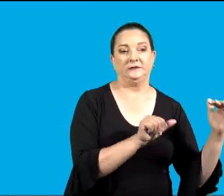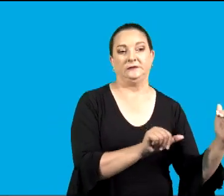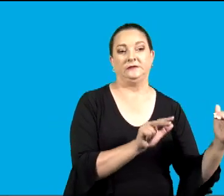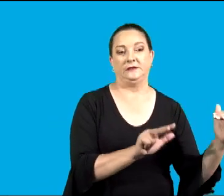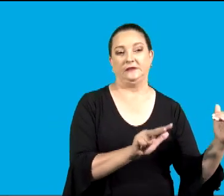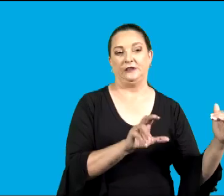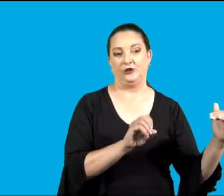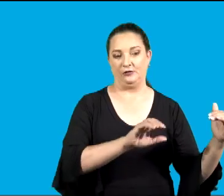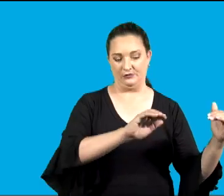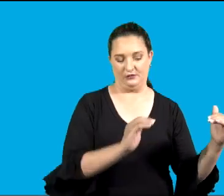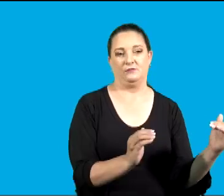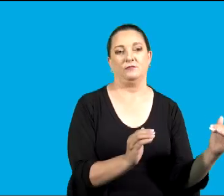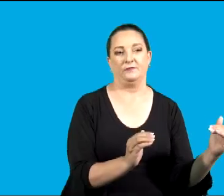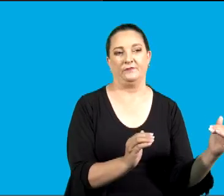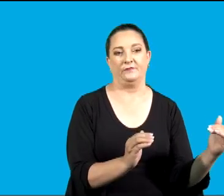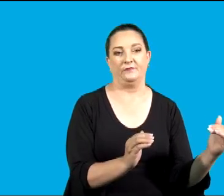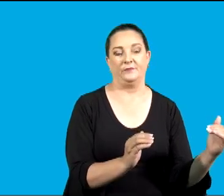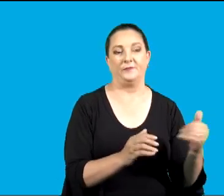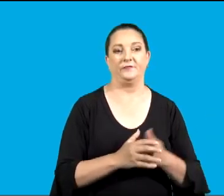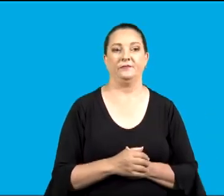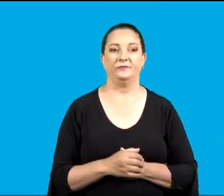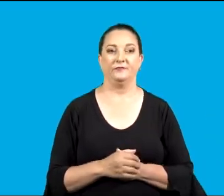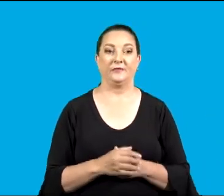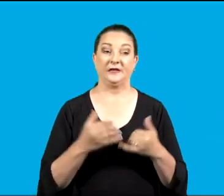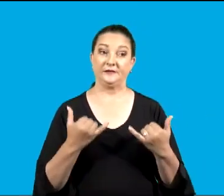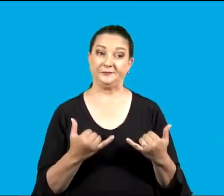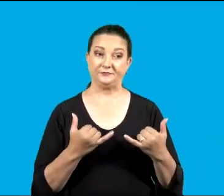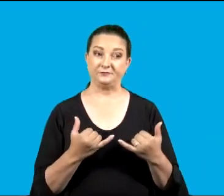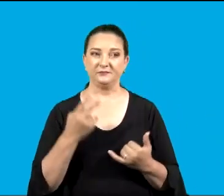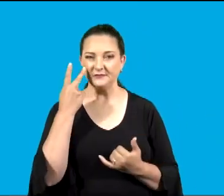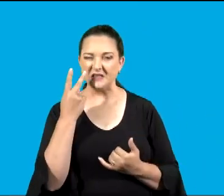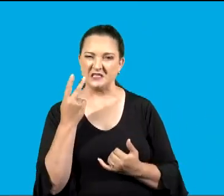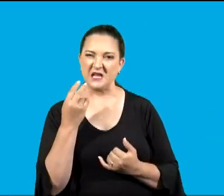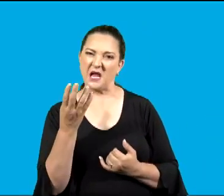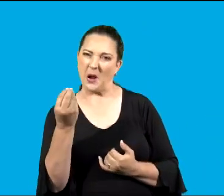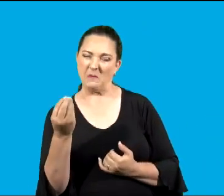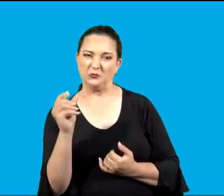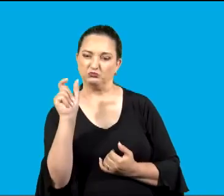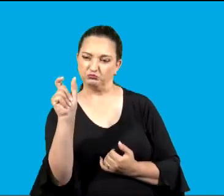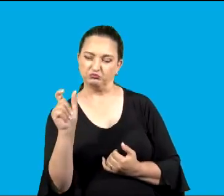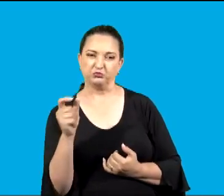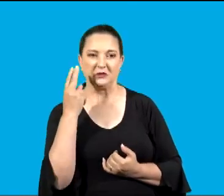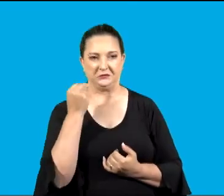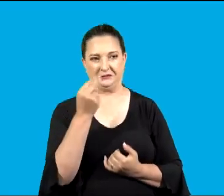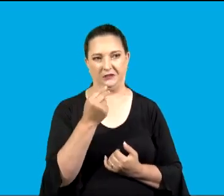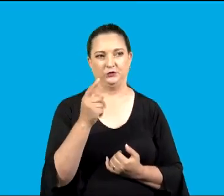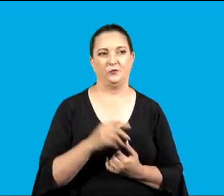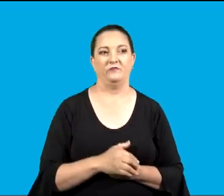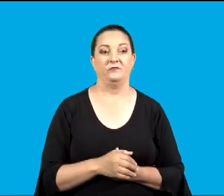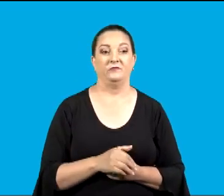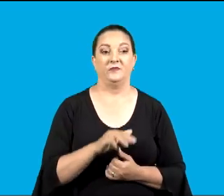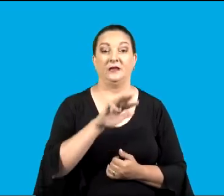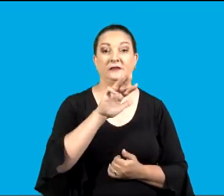68,880. And then I close my bracket. So I'll come now. Let me point the amounts nicely. So I'll now say